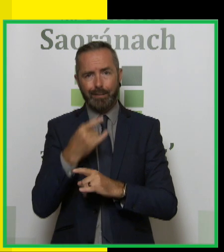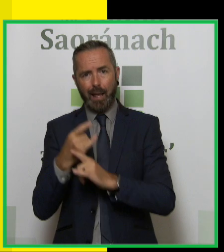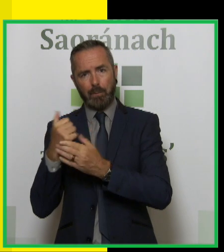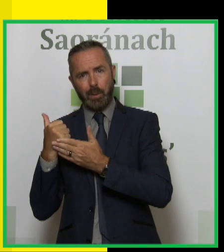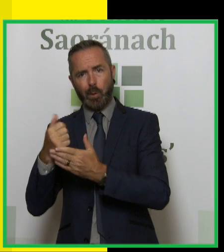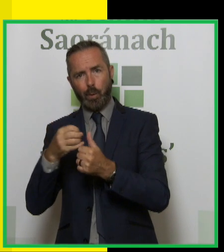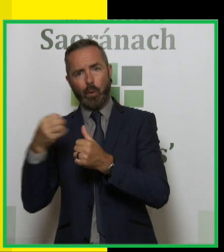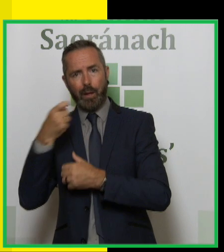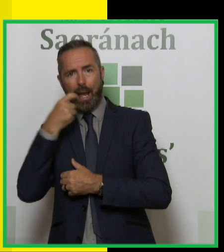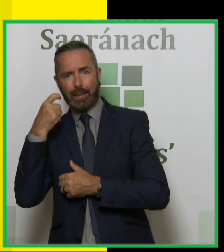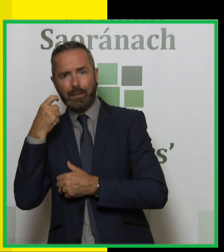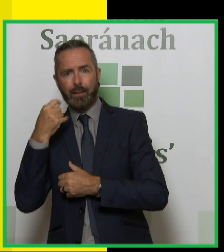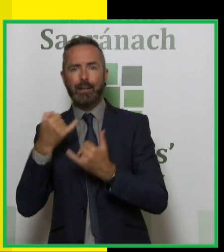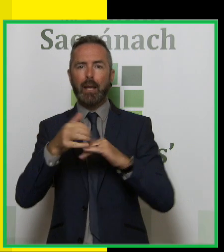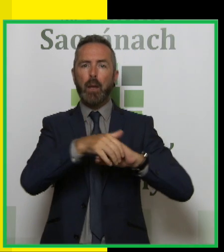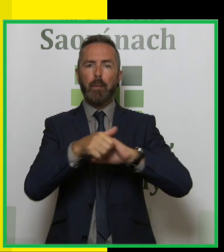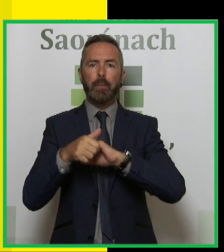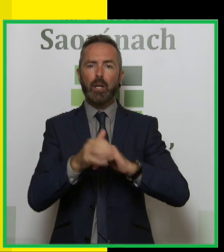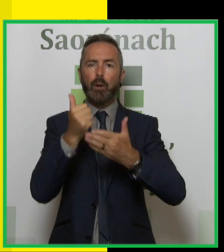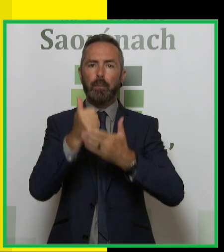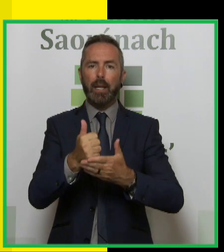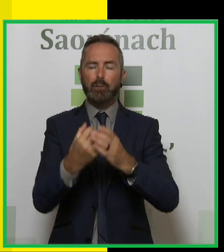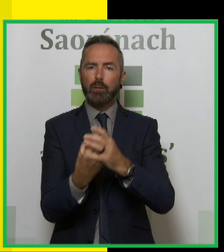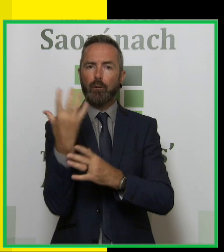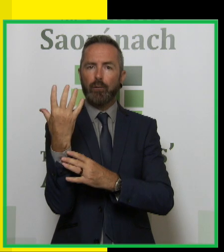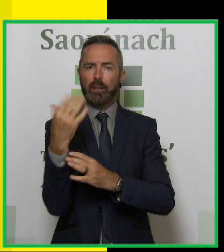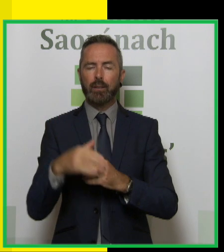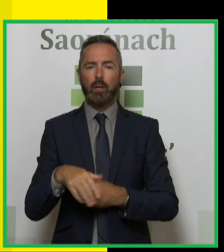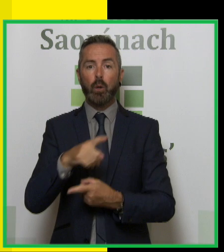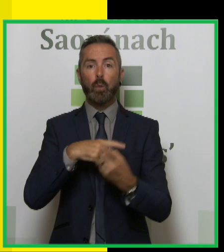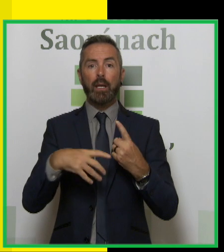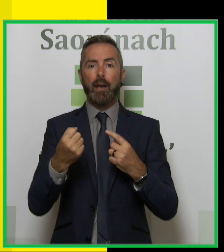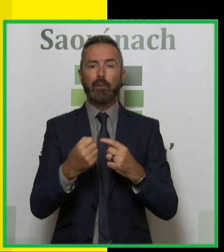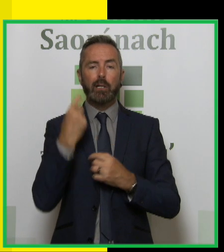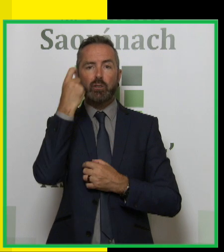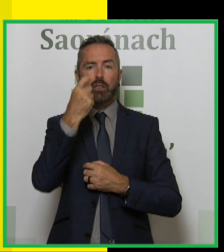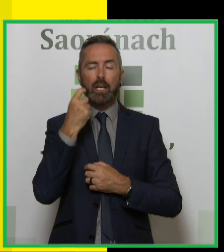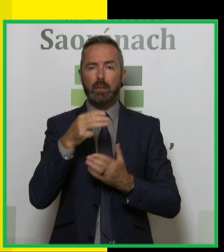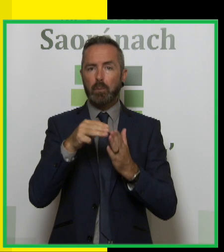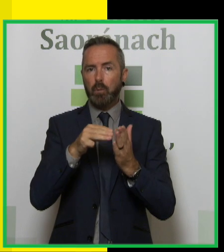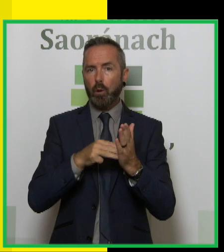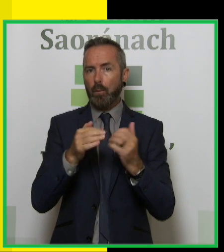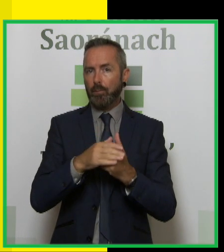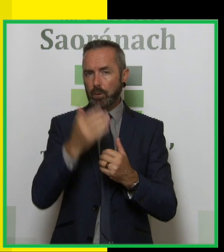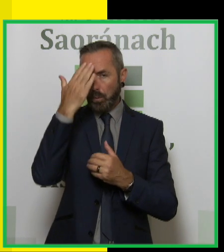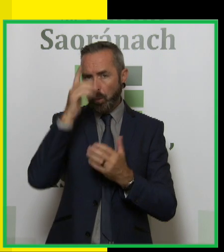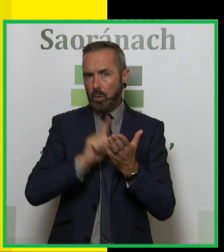peer-based recovery. We have a suggested program of the 12 steps. I don't know if people